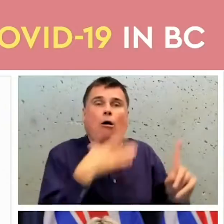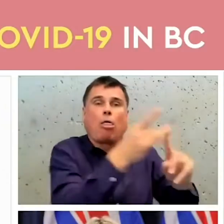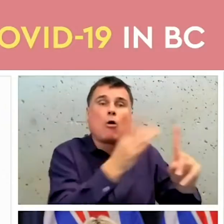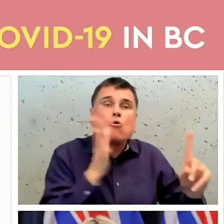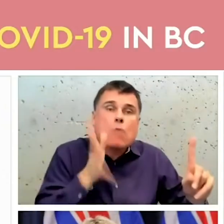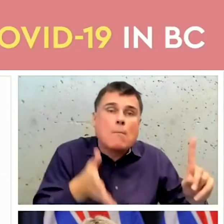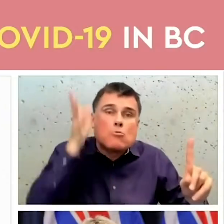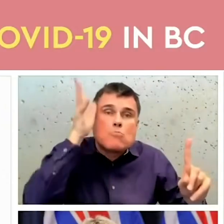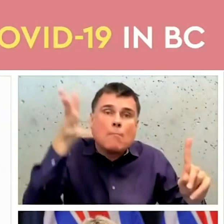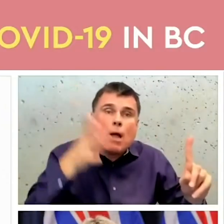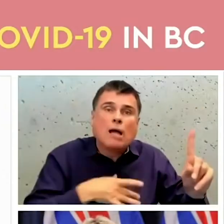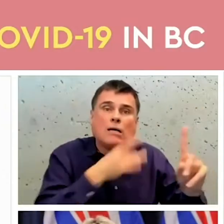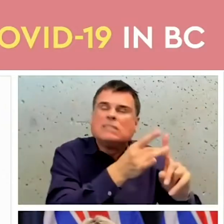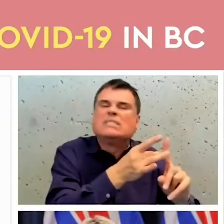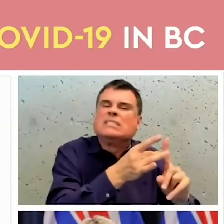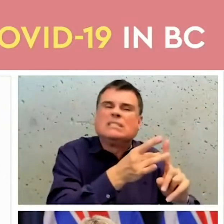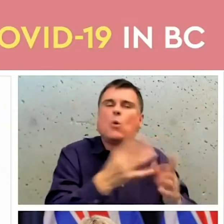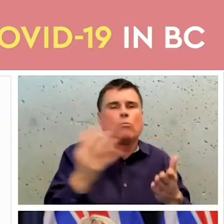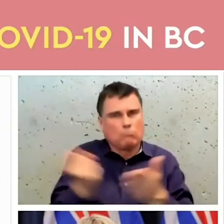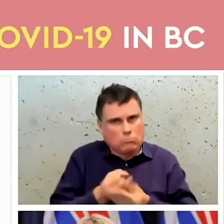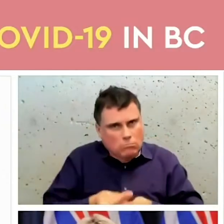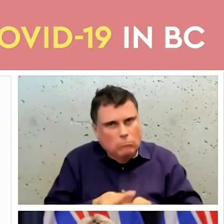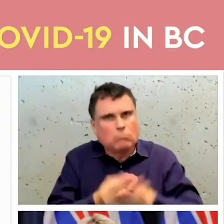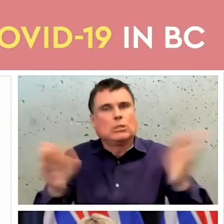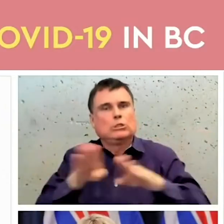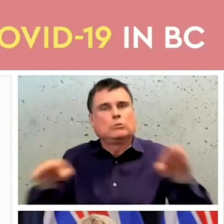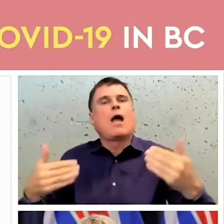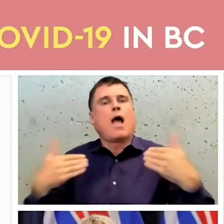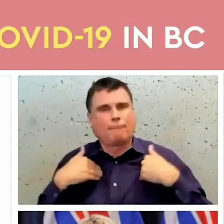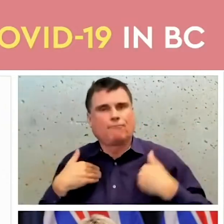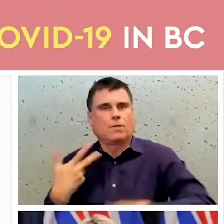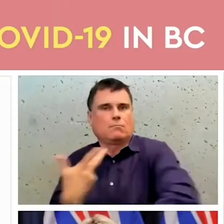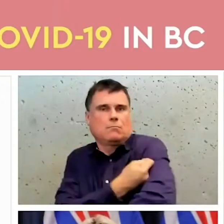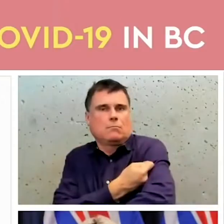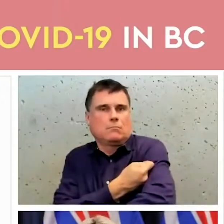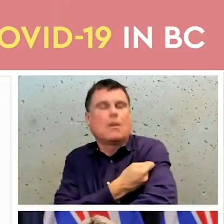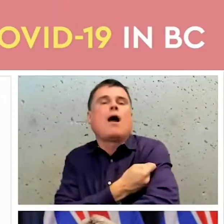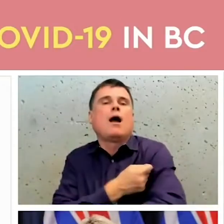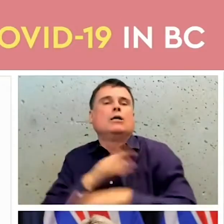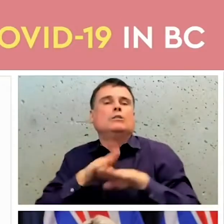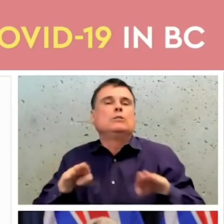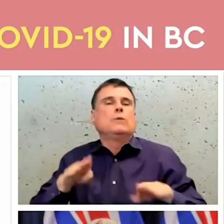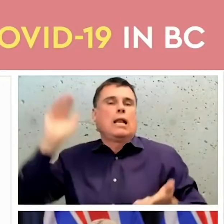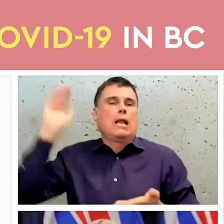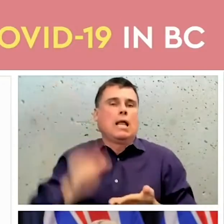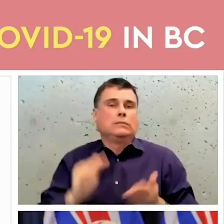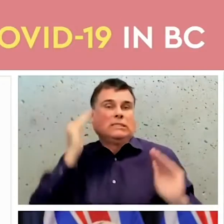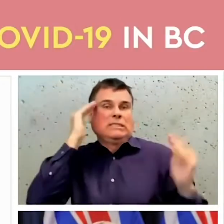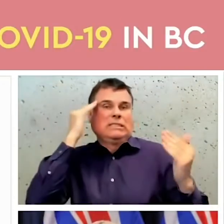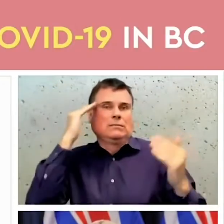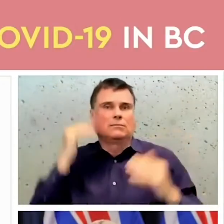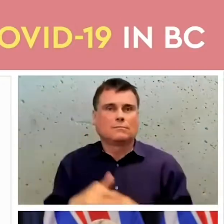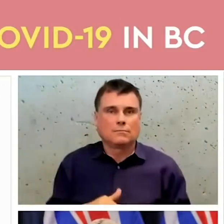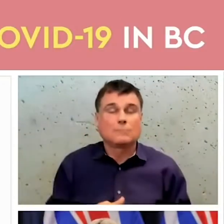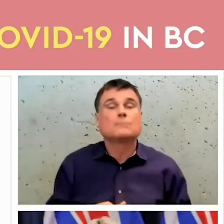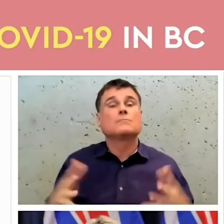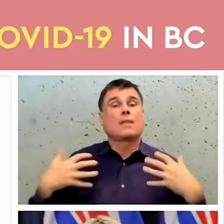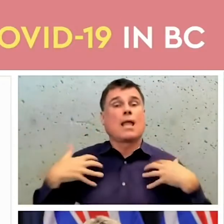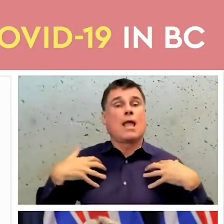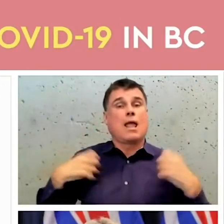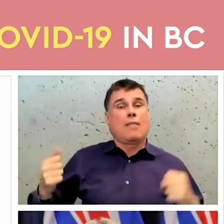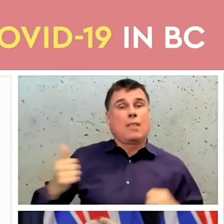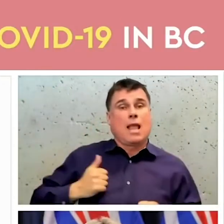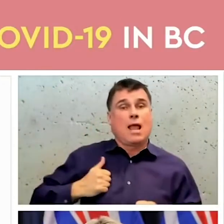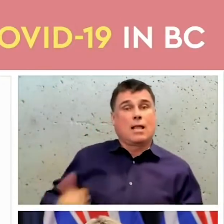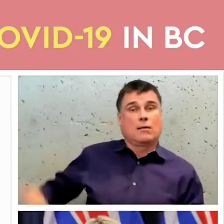same time, the National Advisory Committee on Immunization came out with recommendations for use of the vaccine. One of the things that